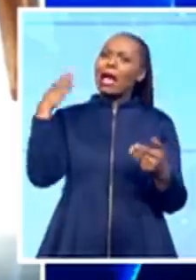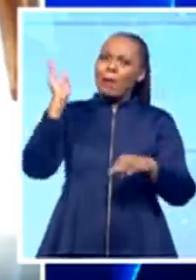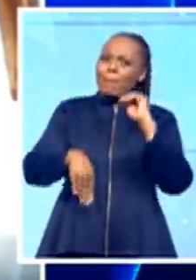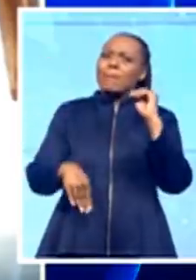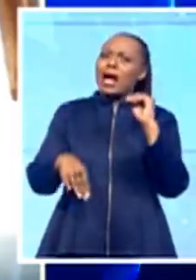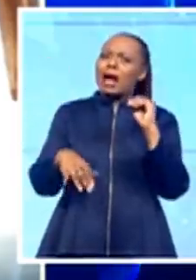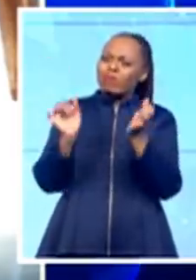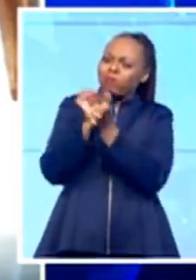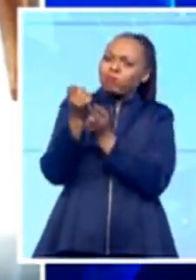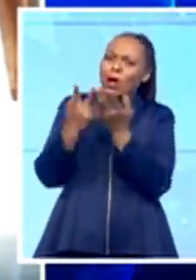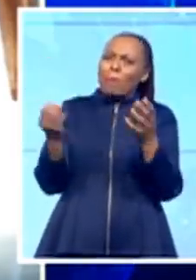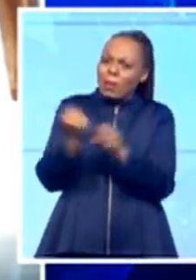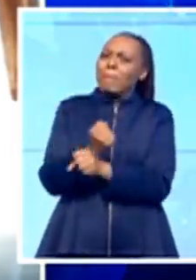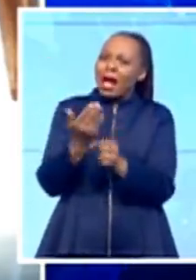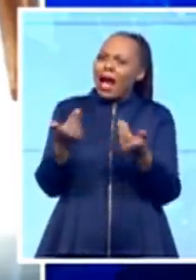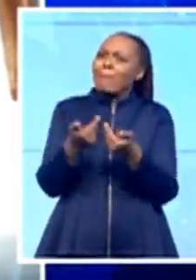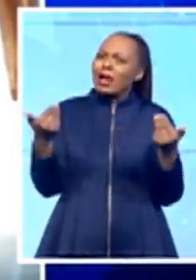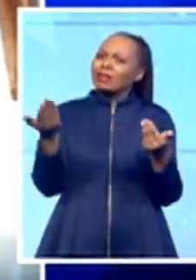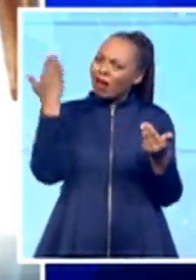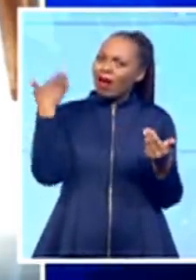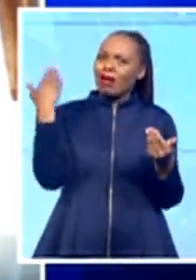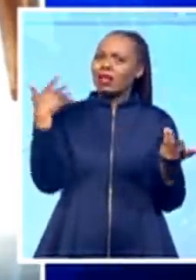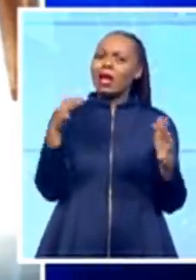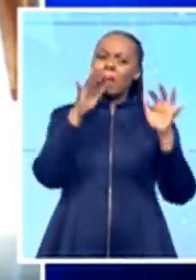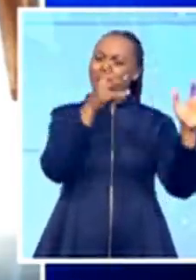that they thought that by having a new